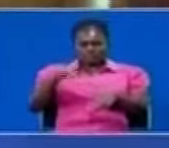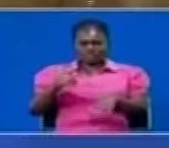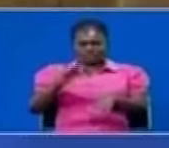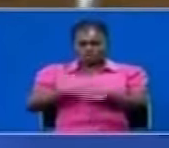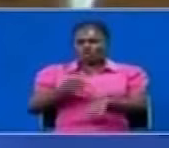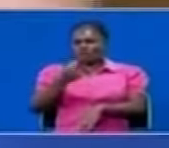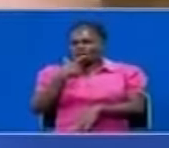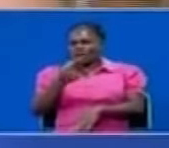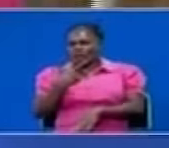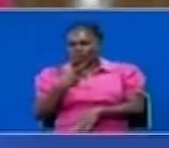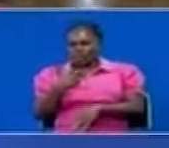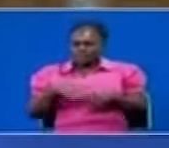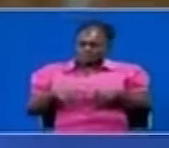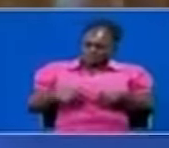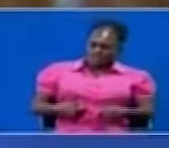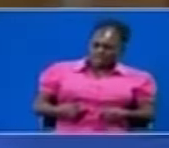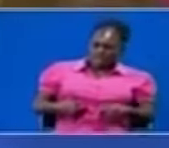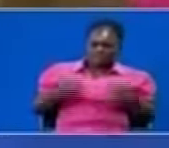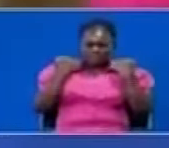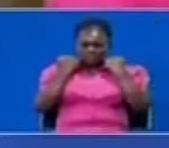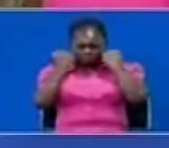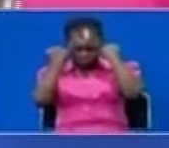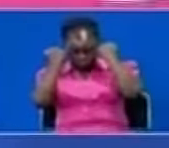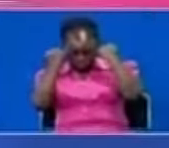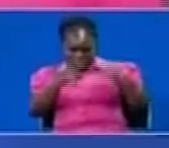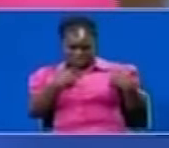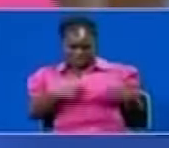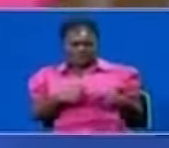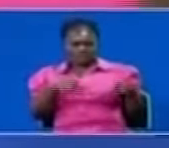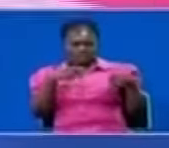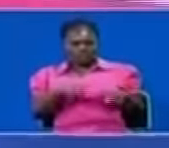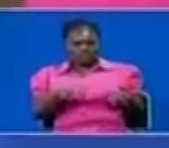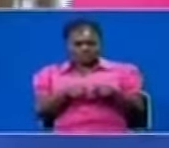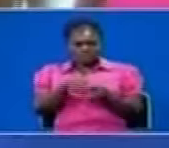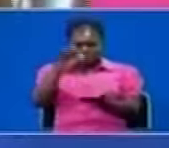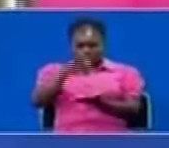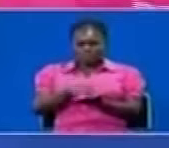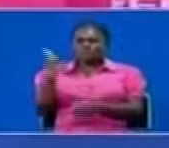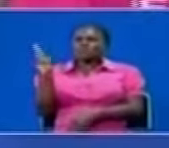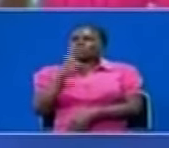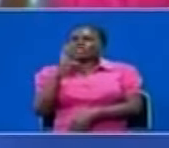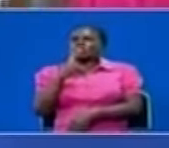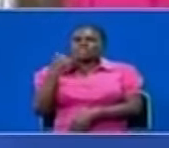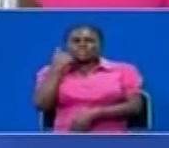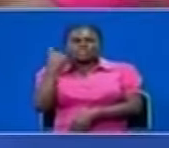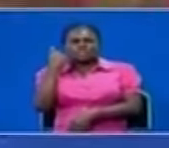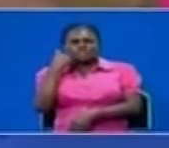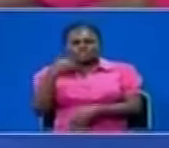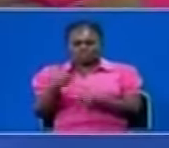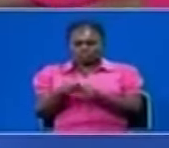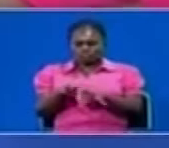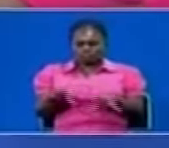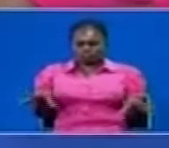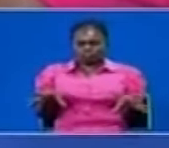treatment, such as fatigue, depression, and heart damage. It also helps in reducing the risk of the disease worsening